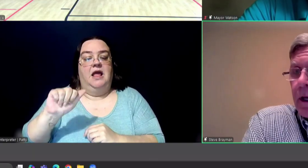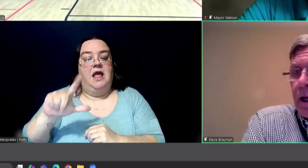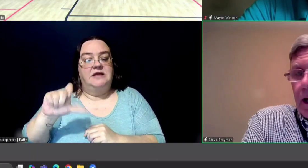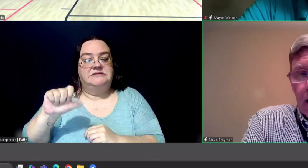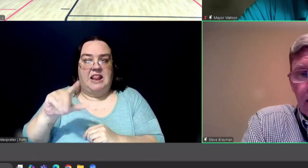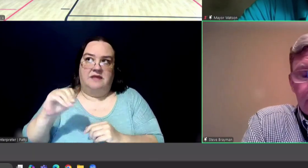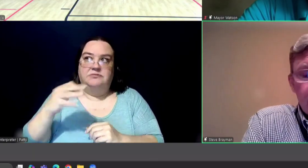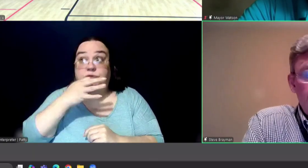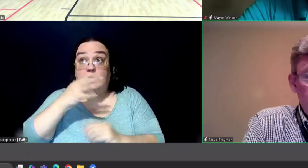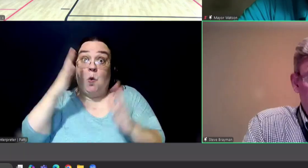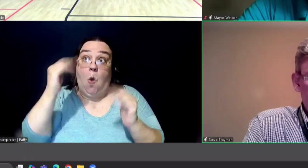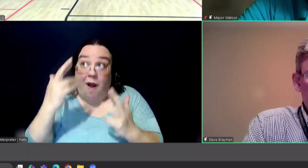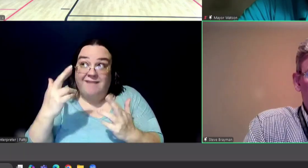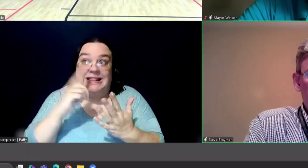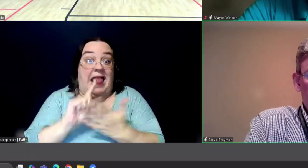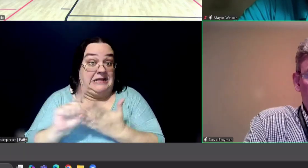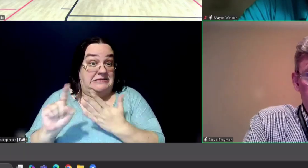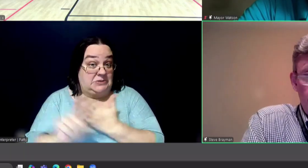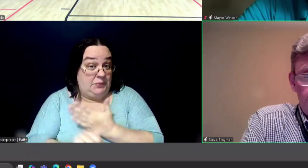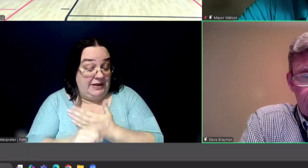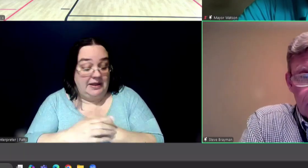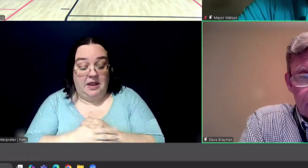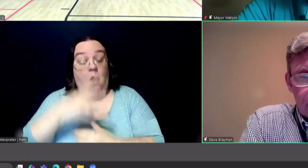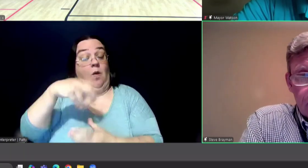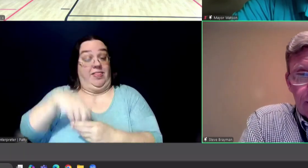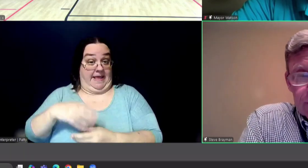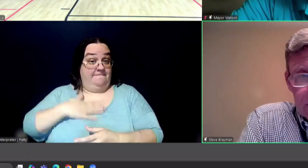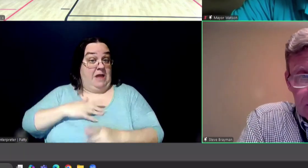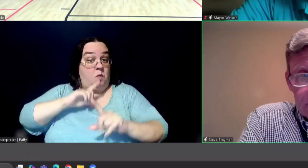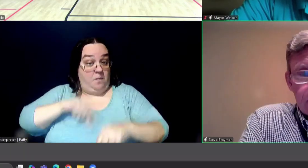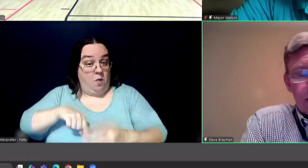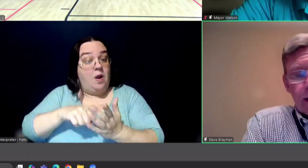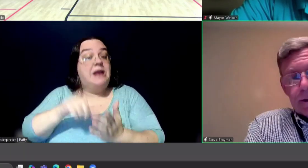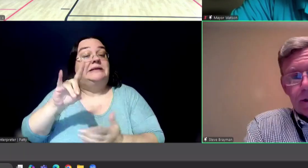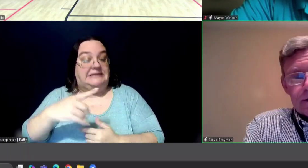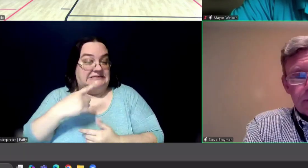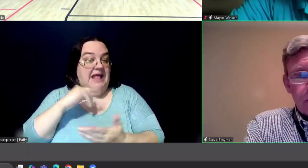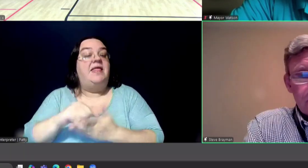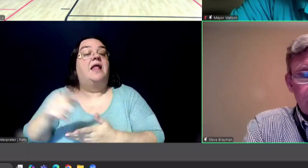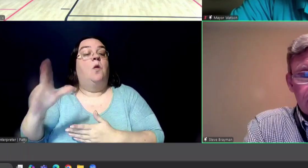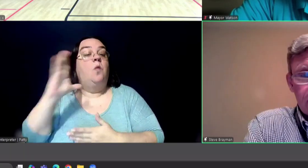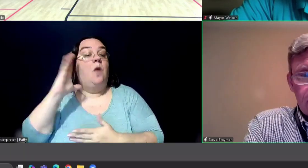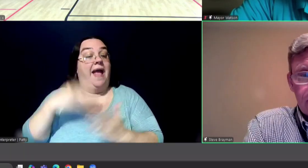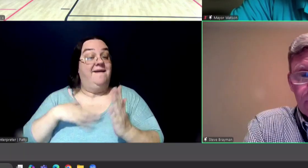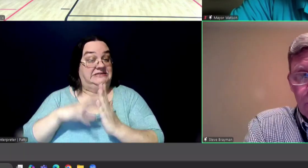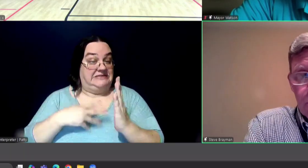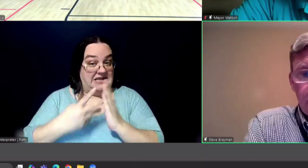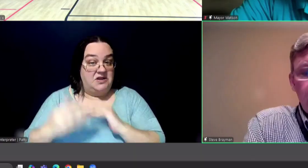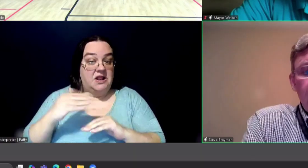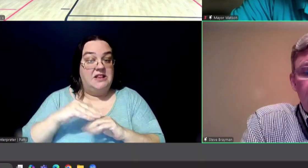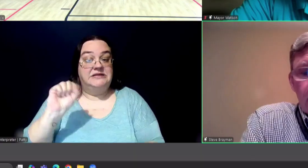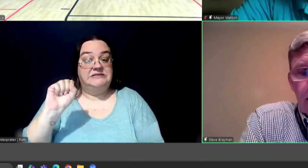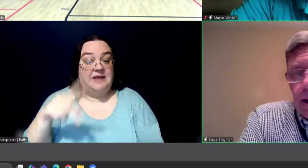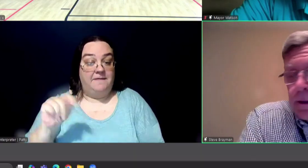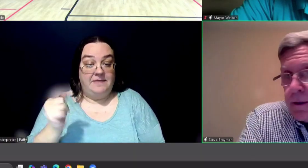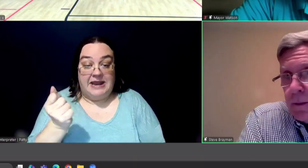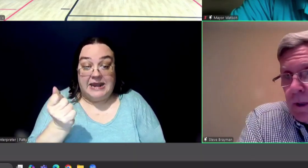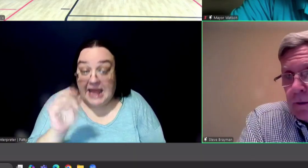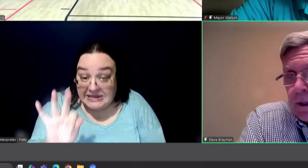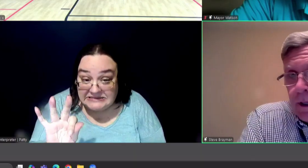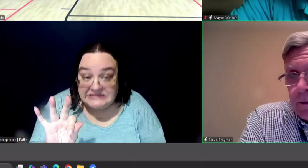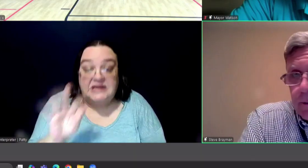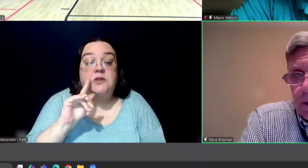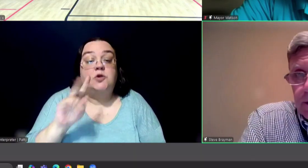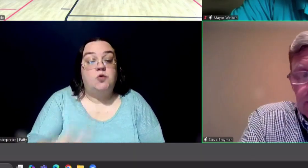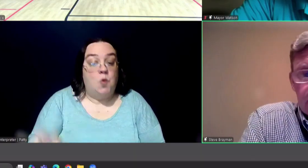week. I have in my report that they will have a schedule at the September 19th tour. In his